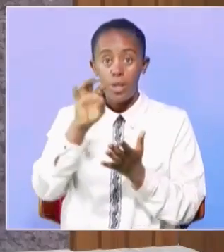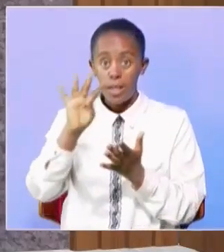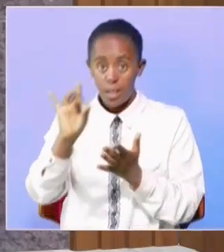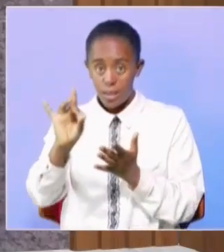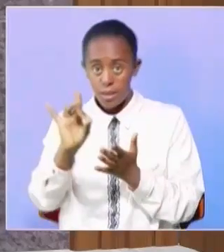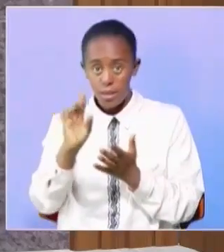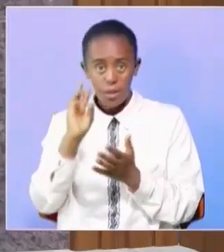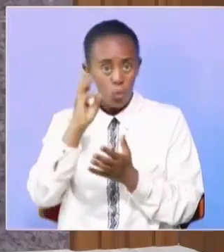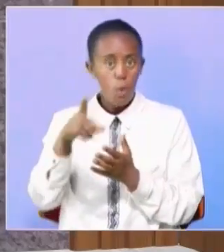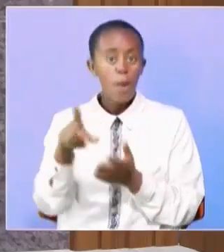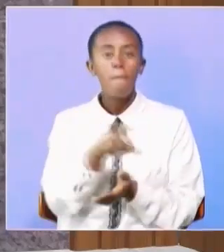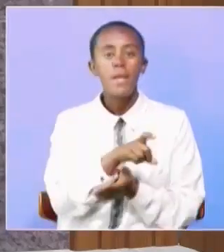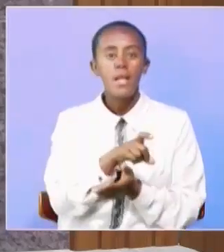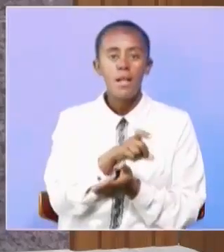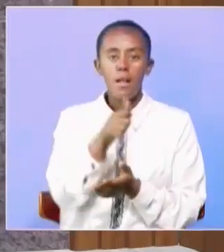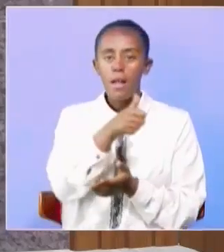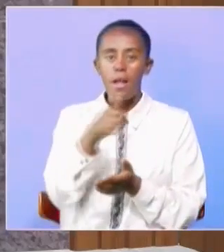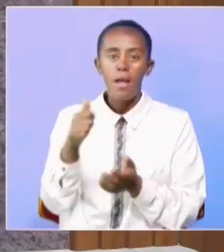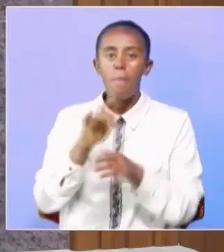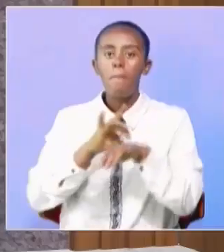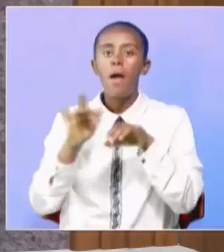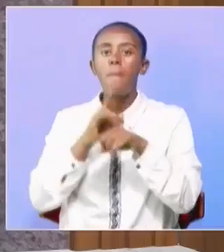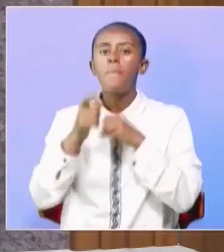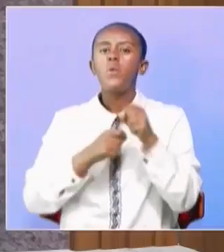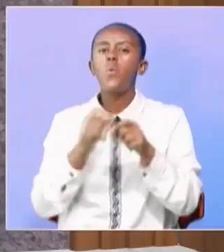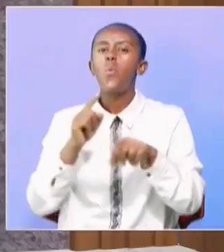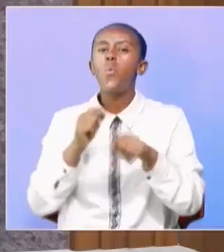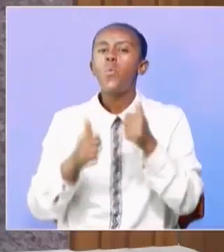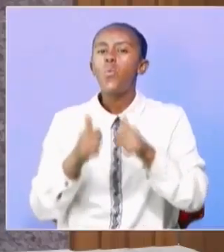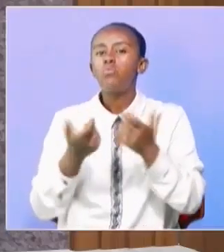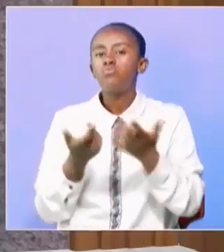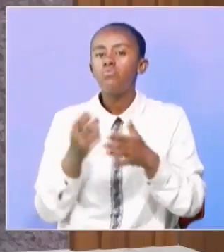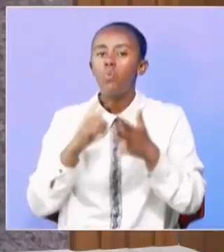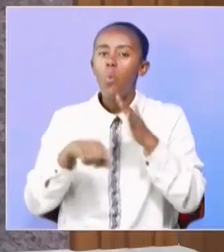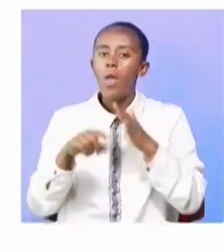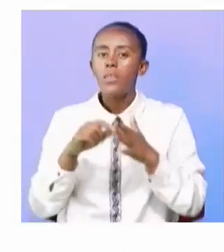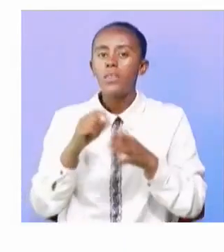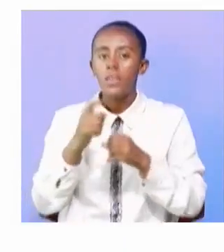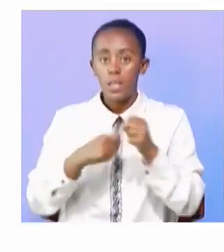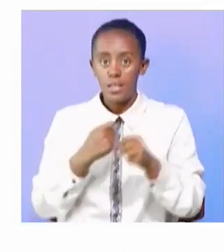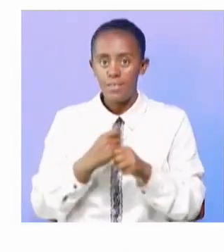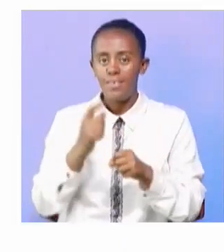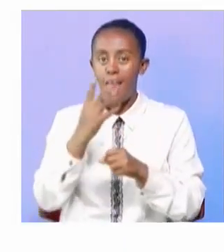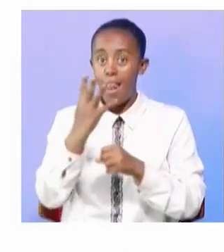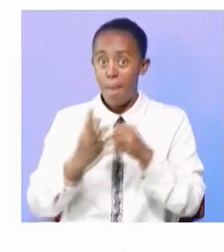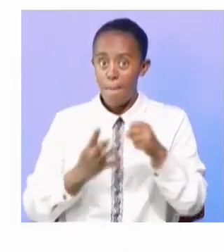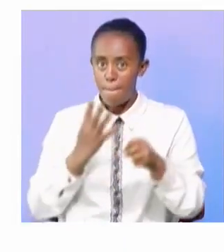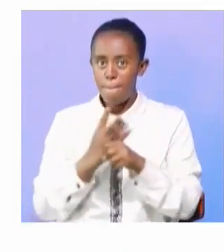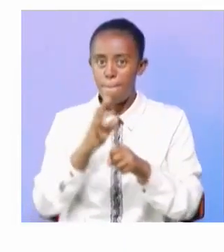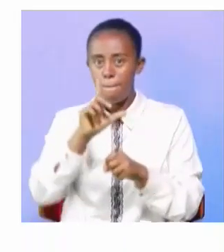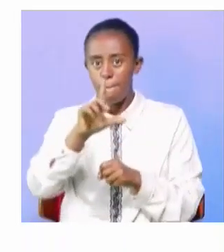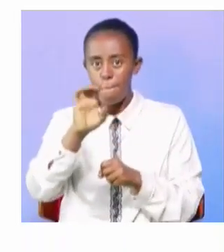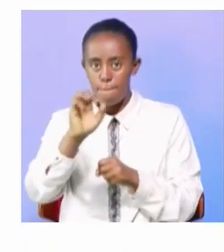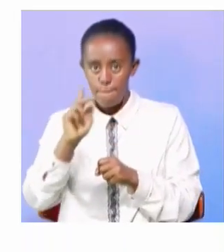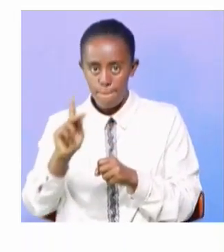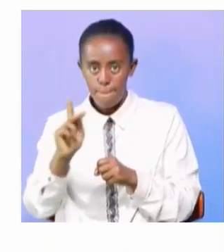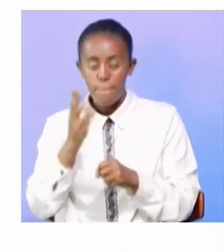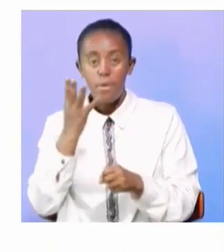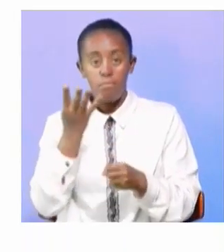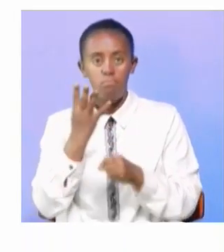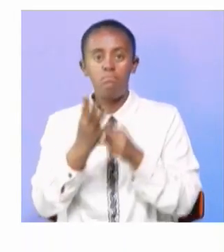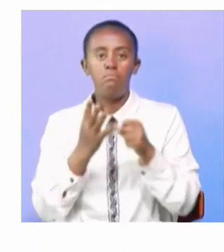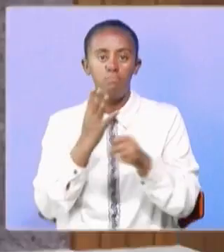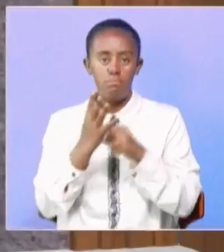will be a year. A what year? A leap year. So if you remember